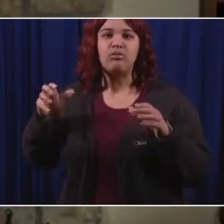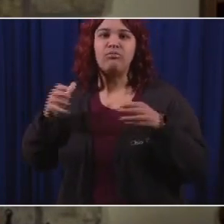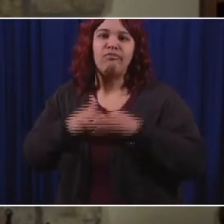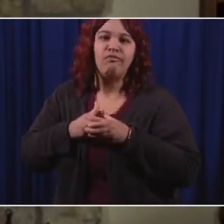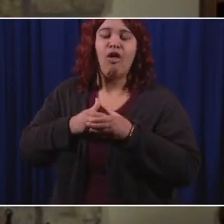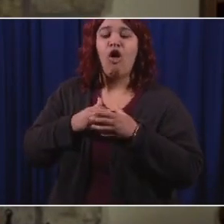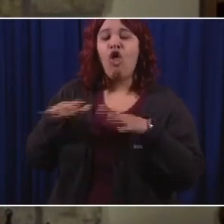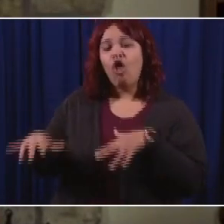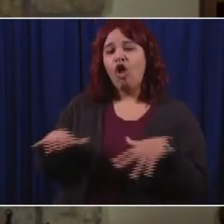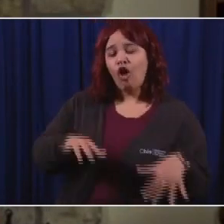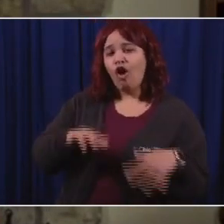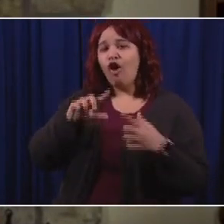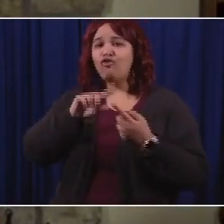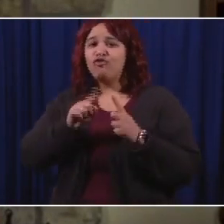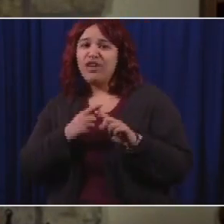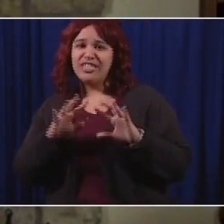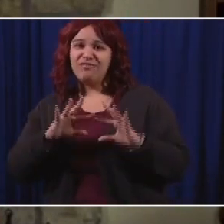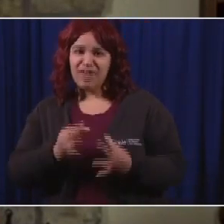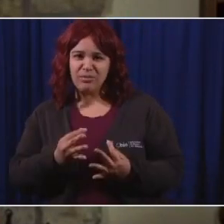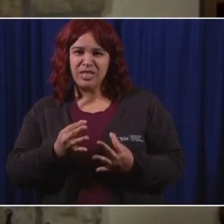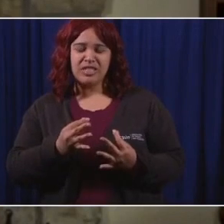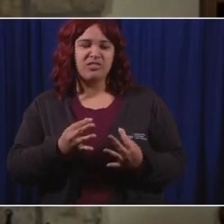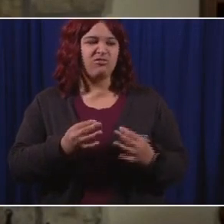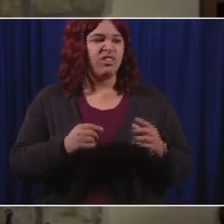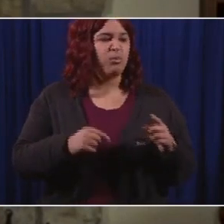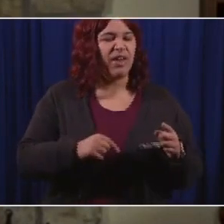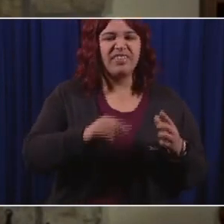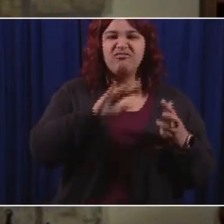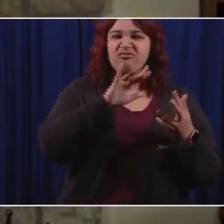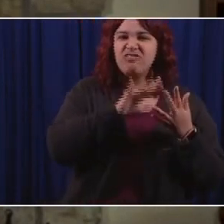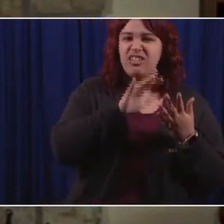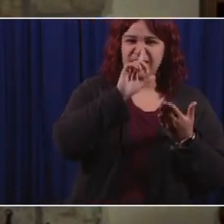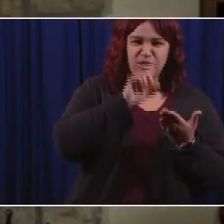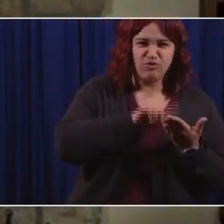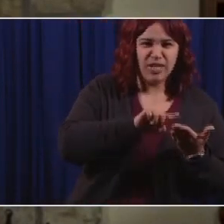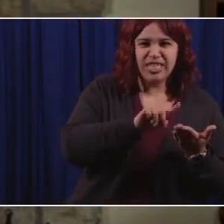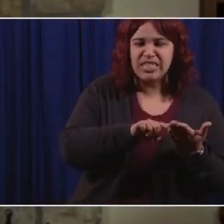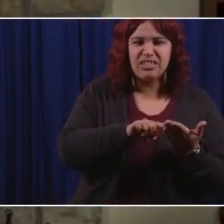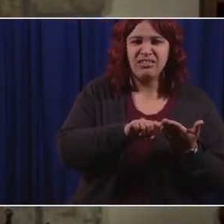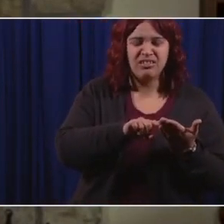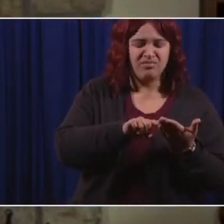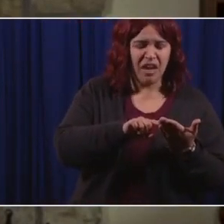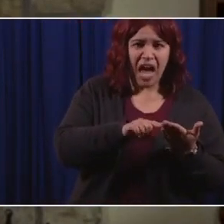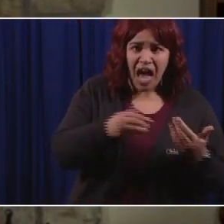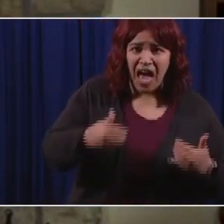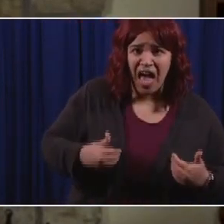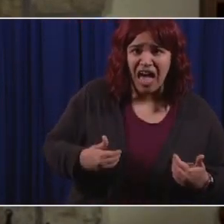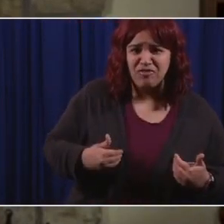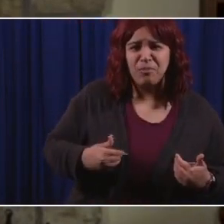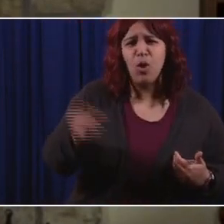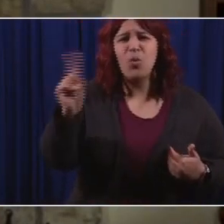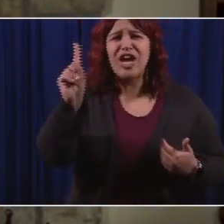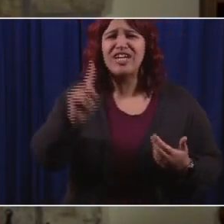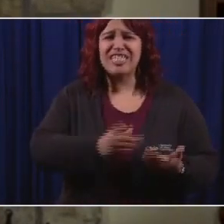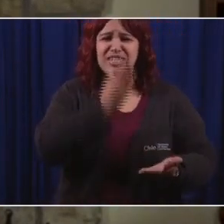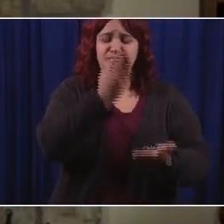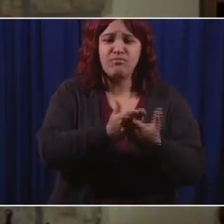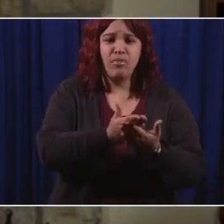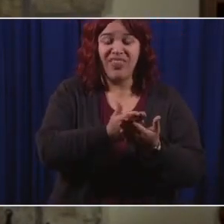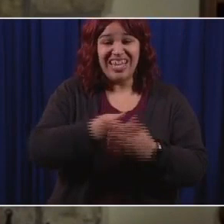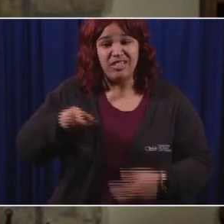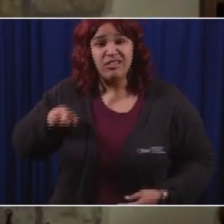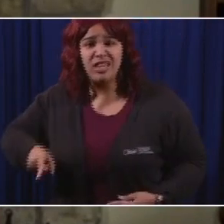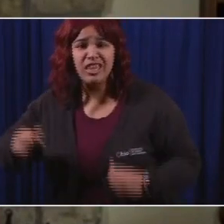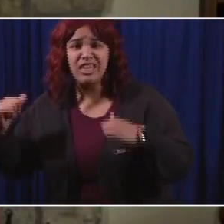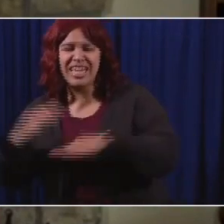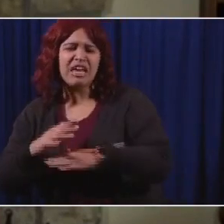is easier than other places such as bars, when you have no empirical data to back that up? Have you made